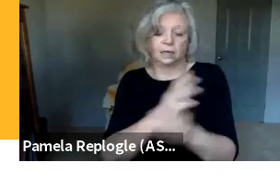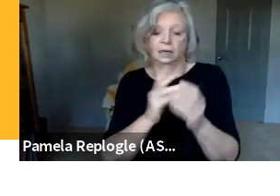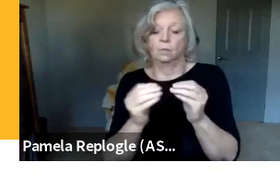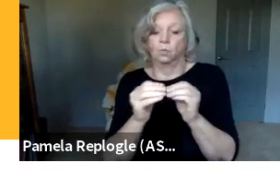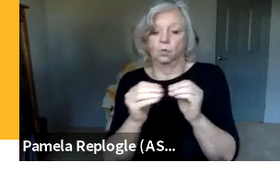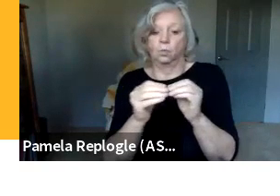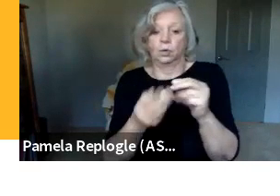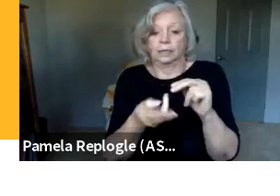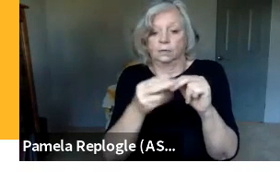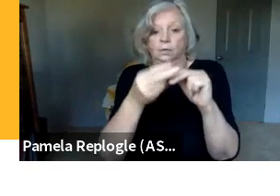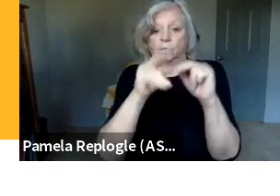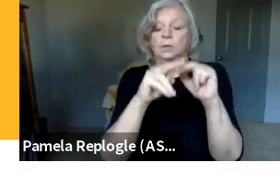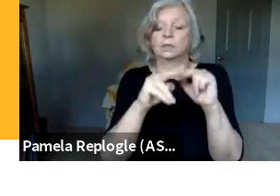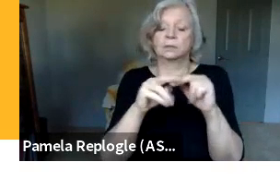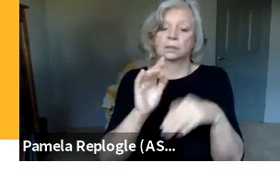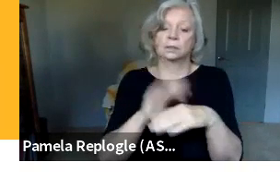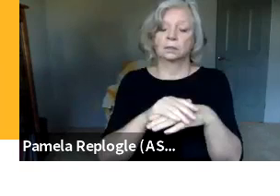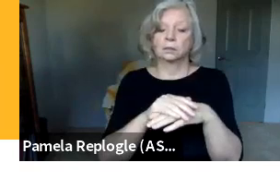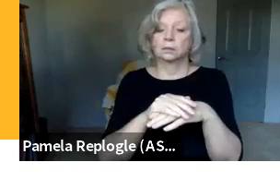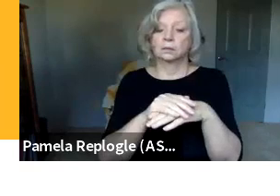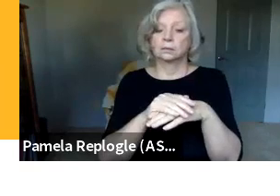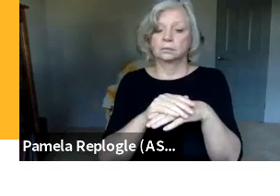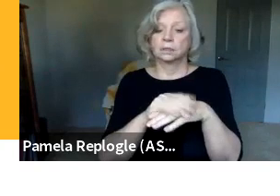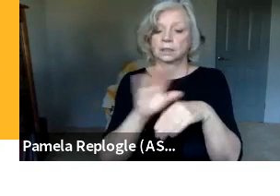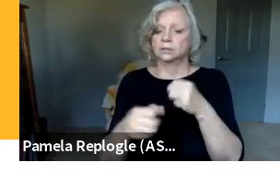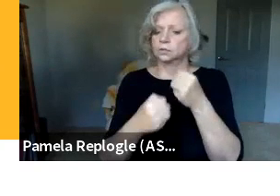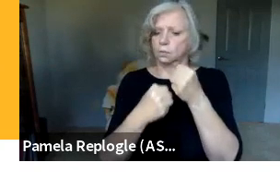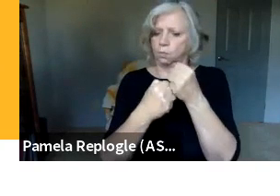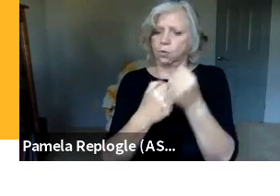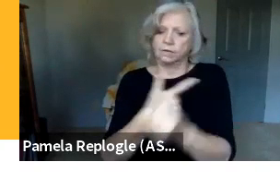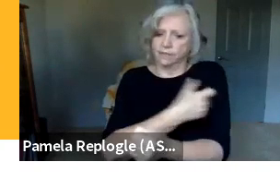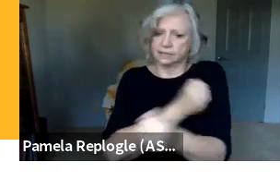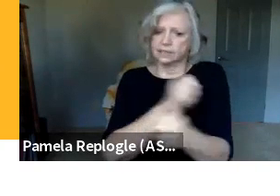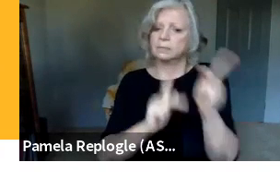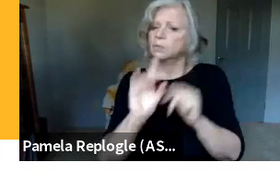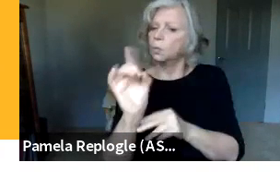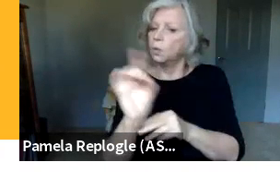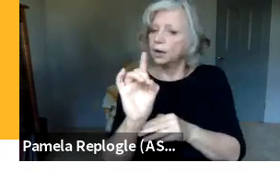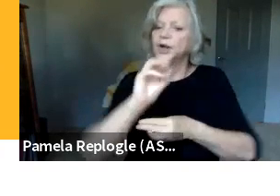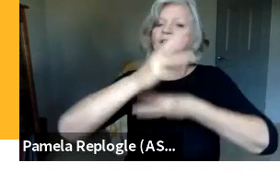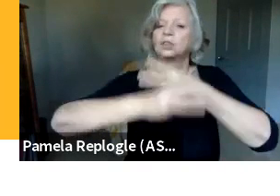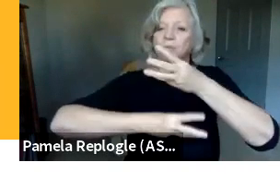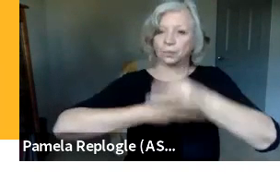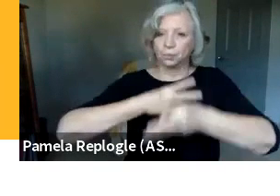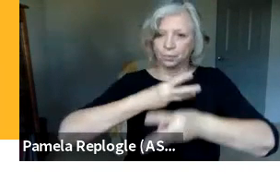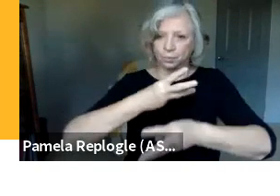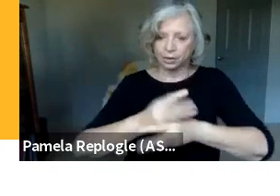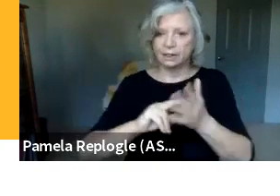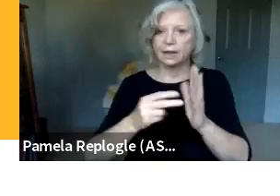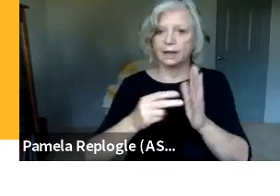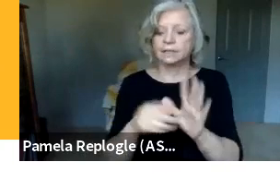support vaccinations around the world is so that the virus just has fewer opportunities